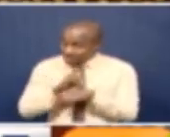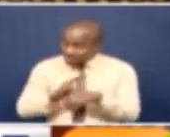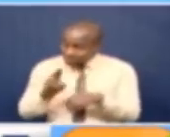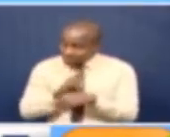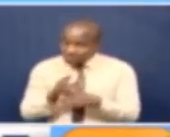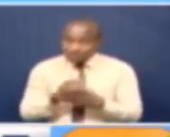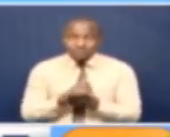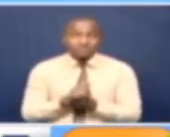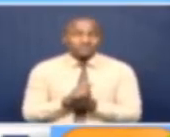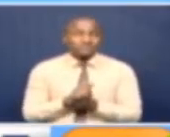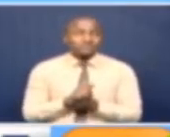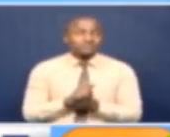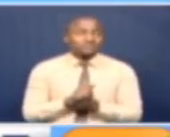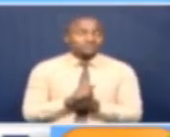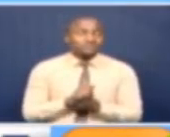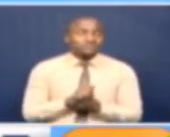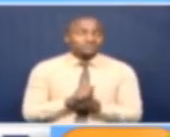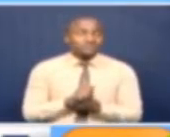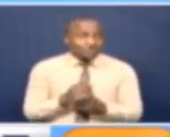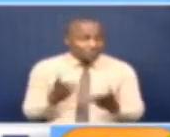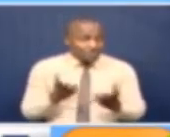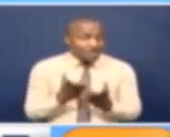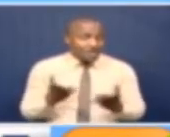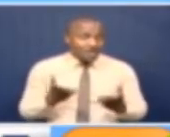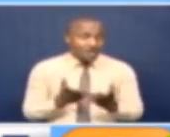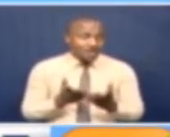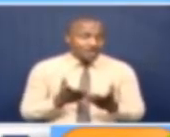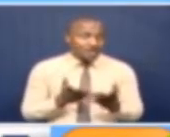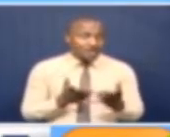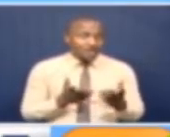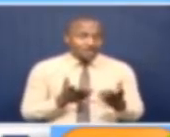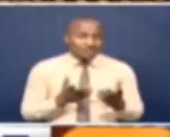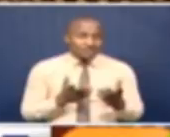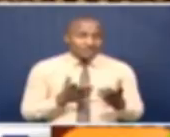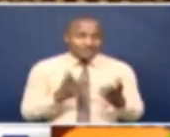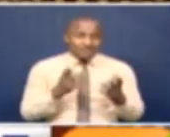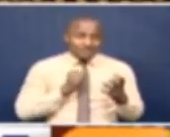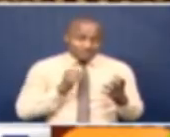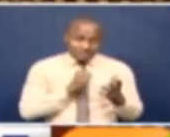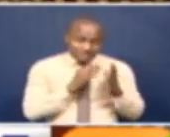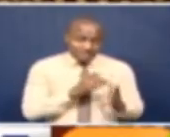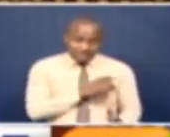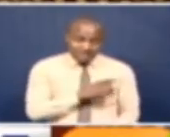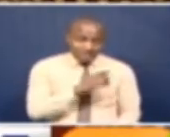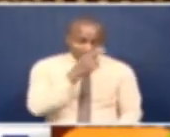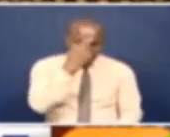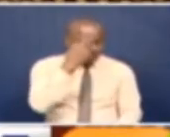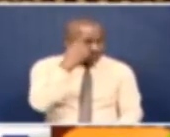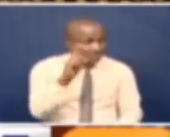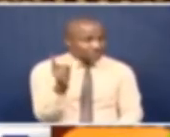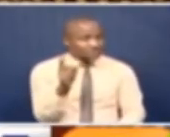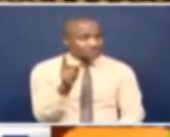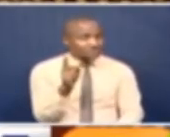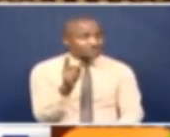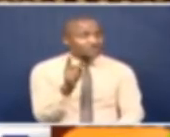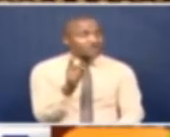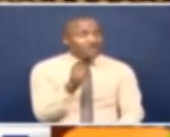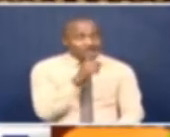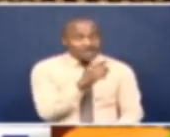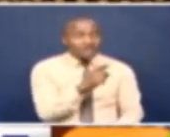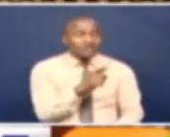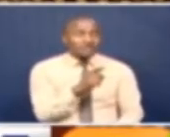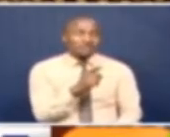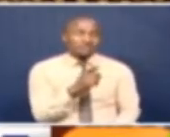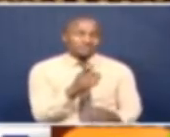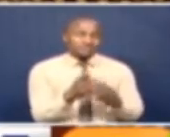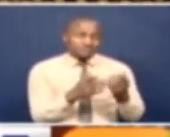allows us to go away. Where are we going as a nation? He is a senator of Narok. He was not called upon